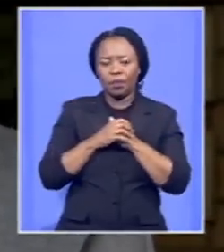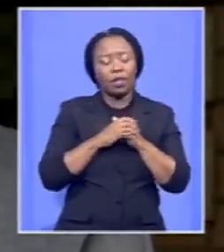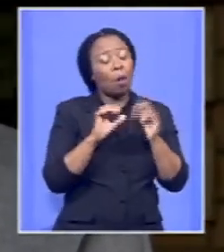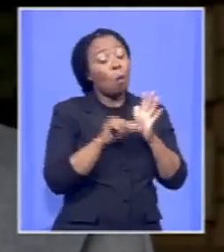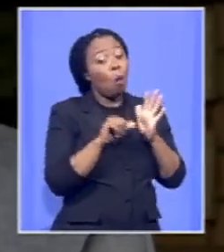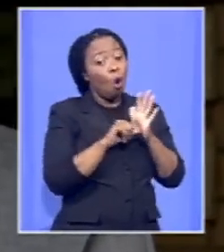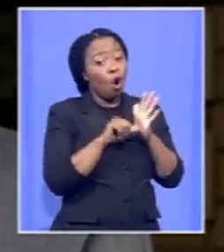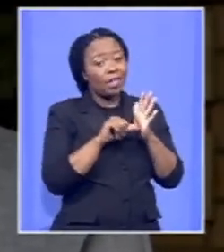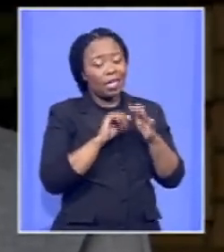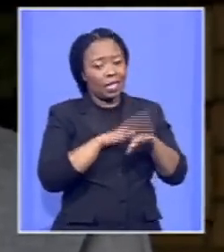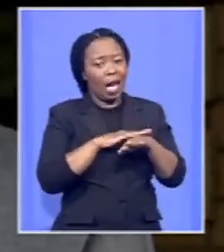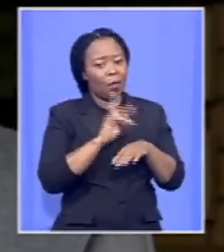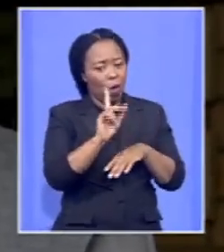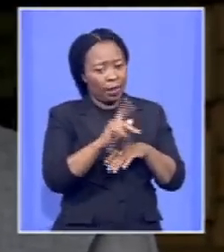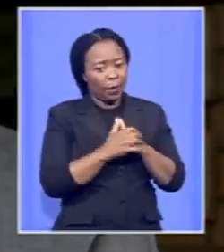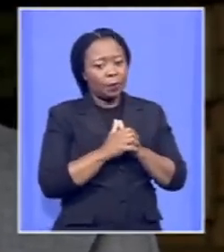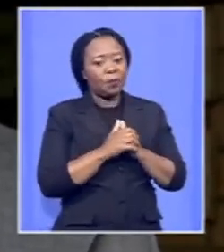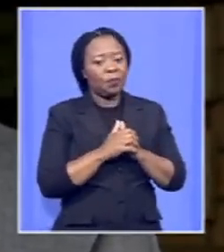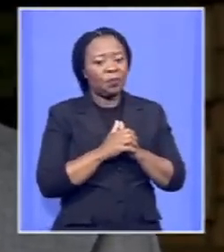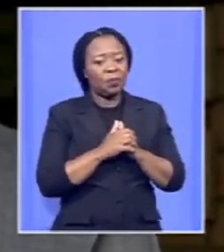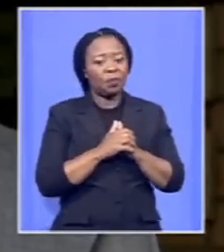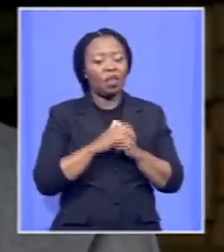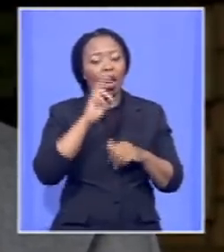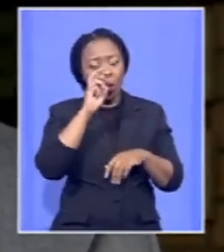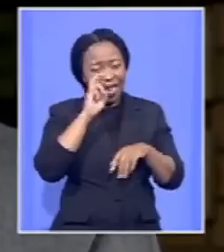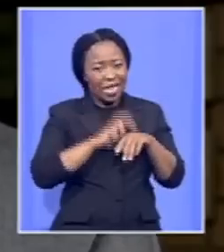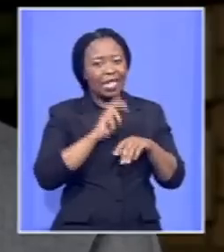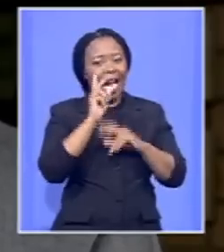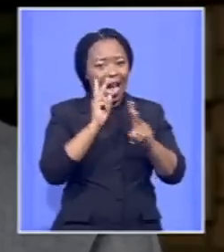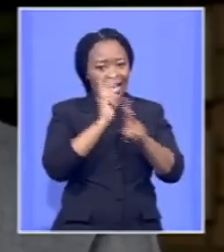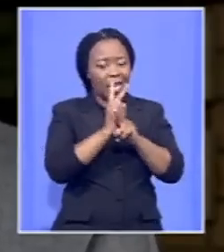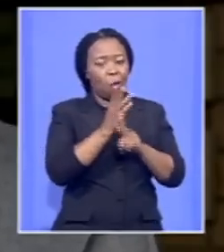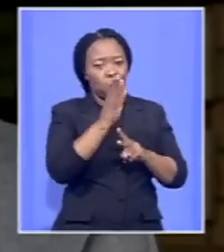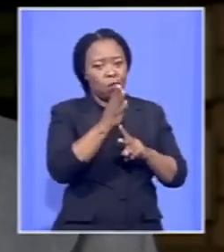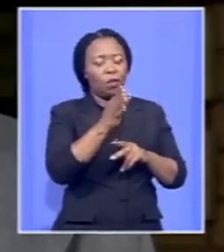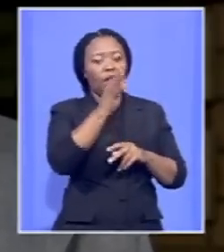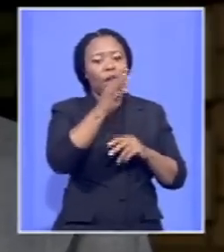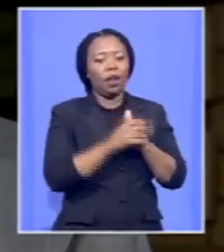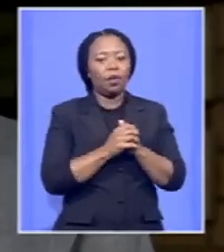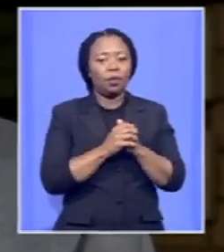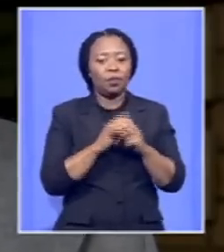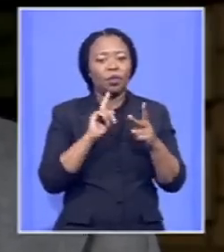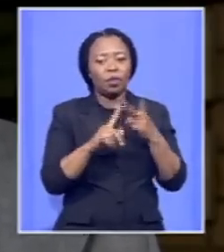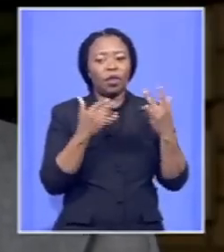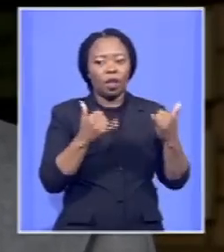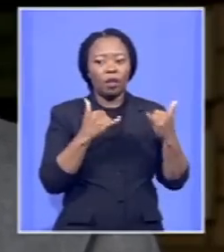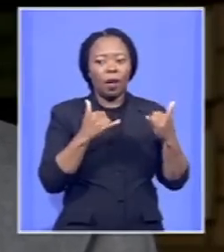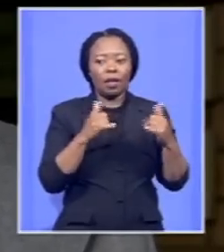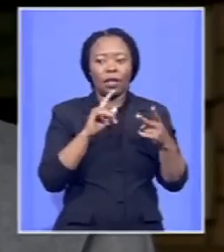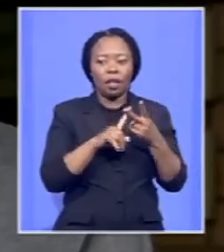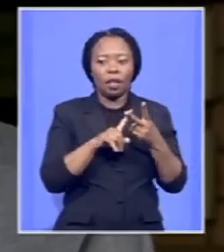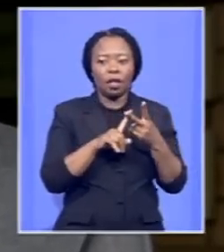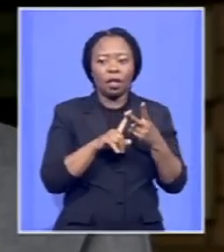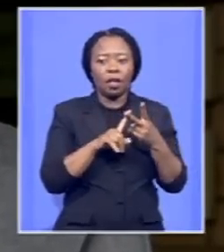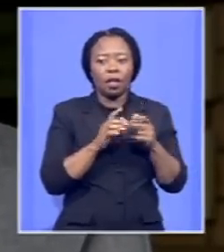moment, because it's when we actually need to actually reimagine the future. And it is in our hands, as Nelson Mandela had said. And we